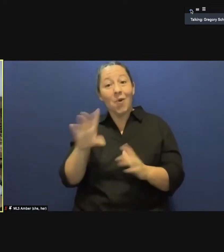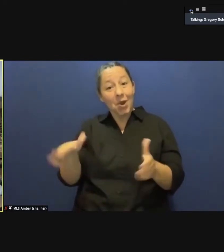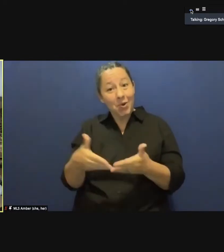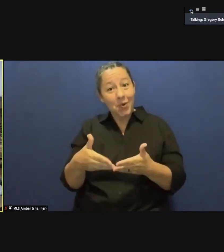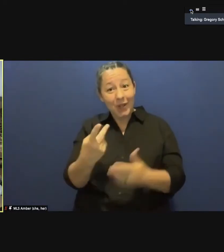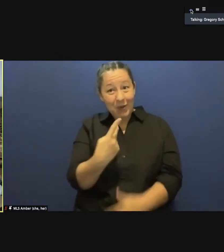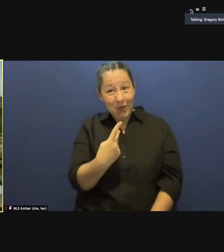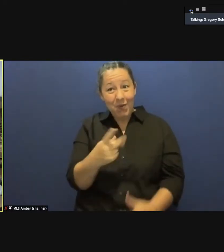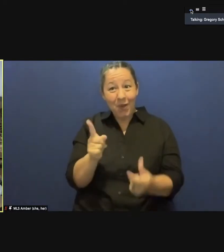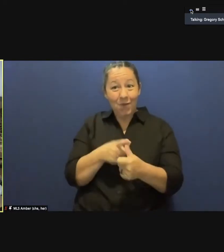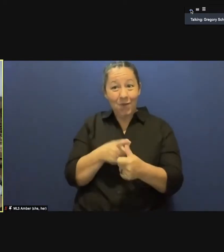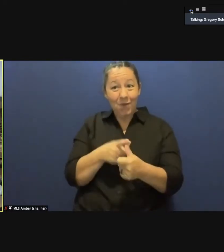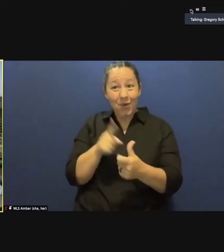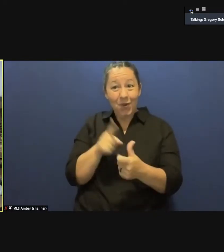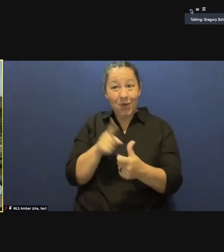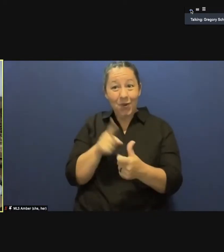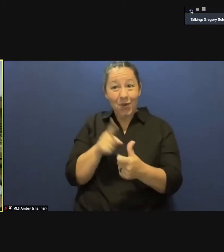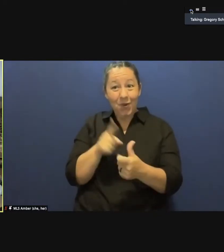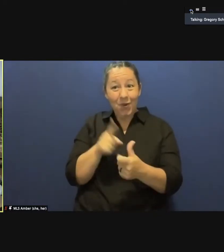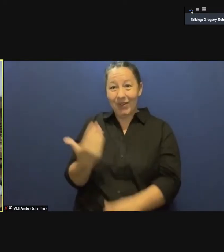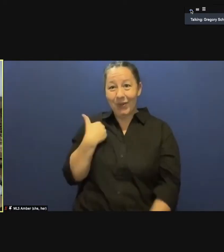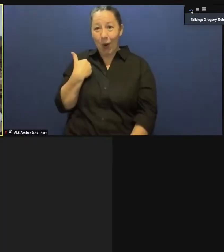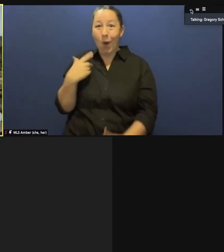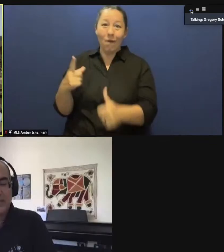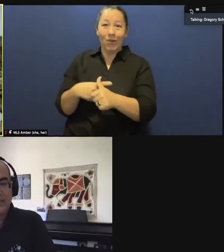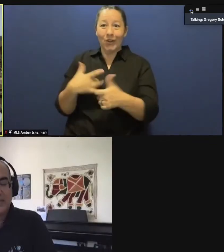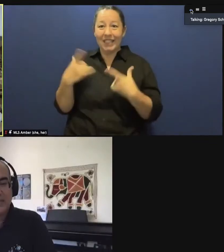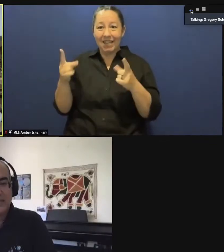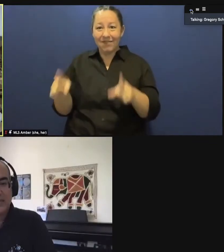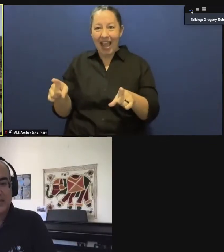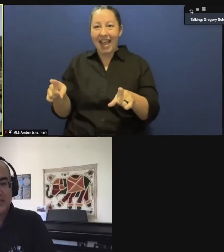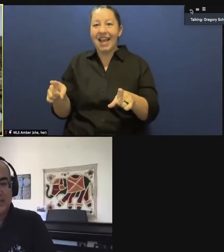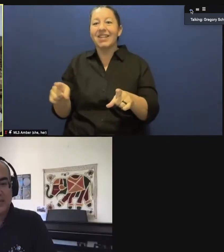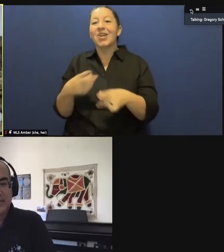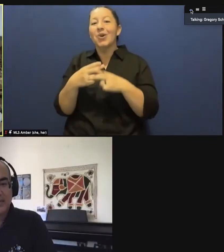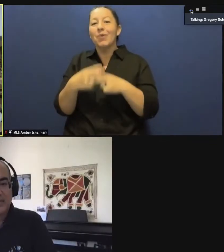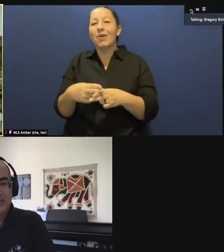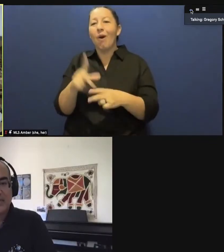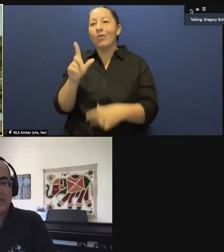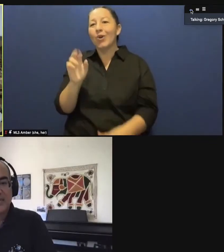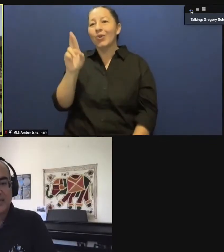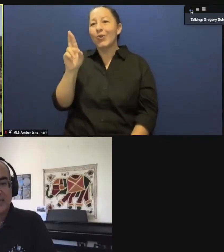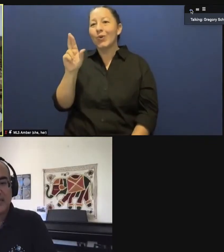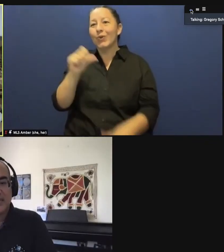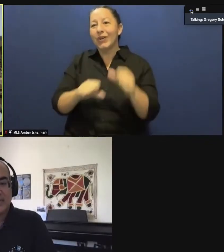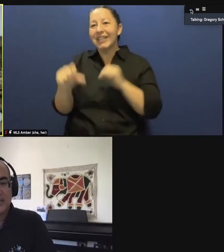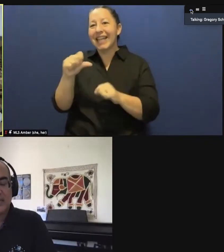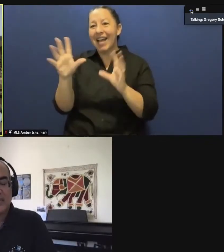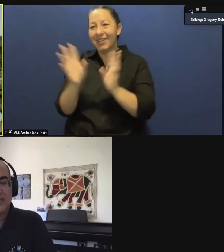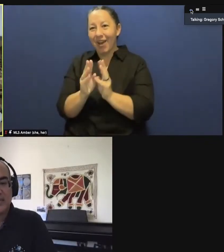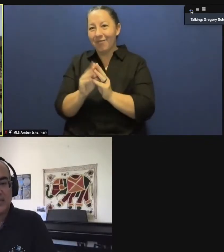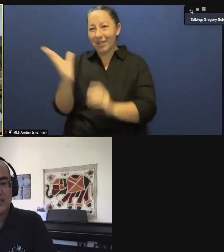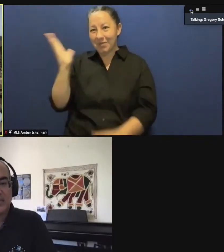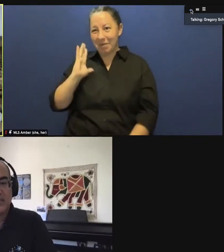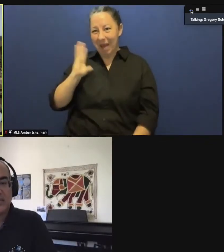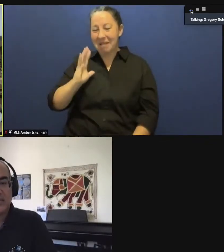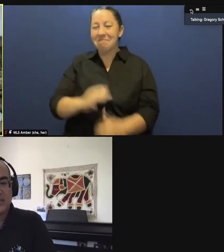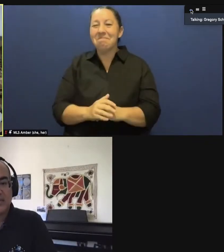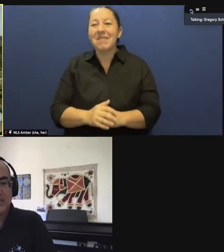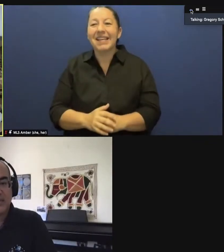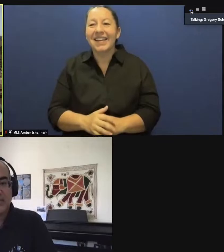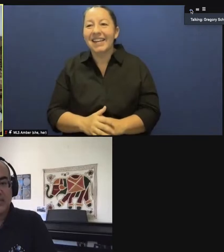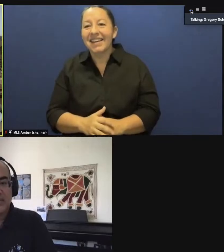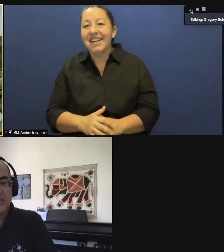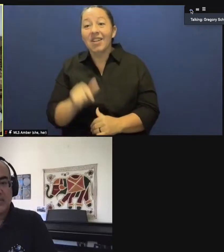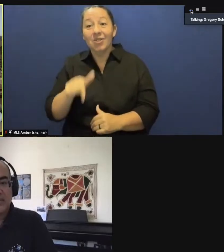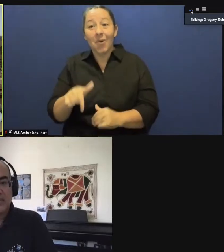met 13 years ago at our very first event, which we called the Lunar Science Conference back in those days. And